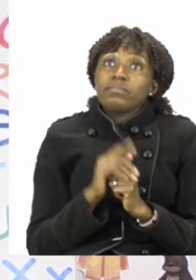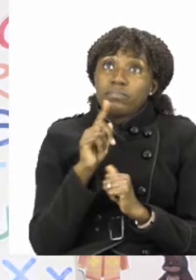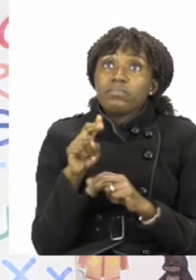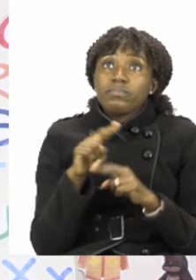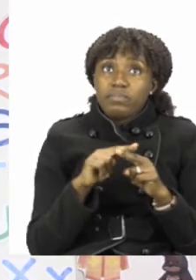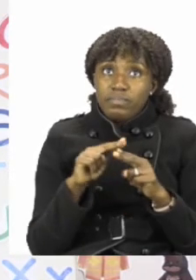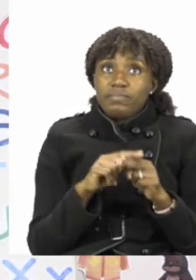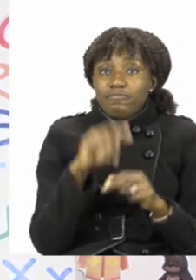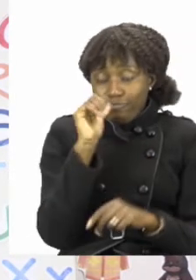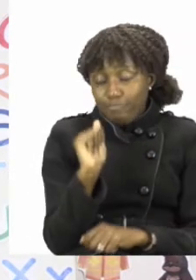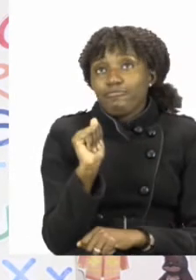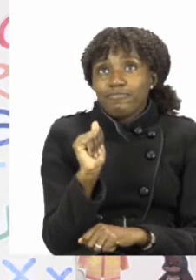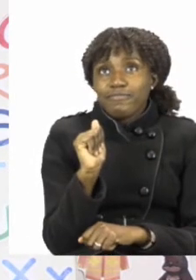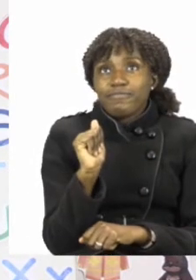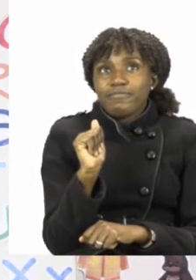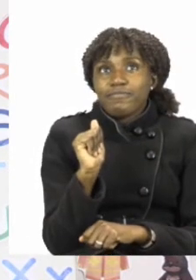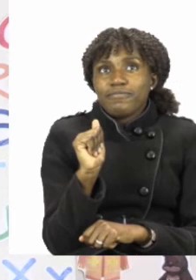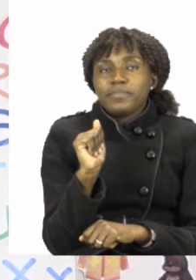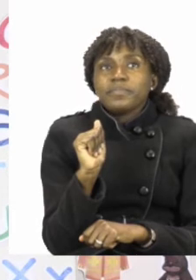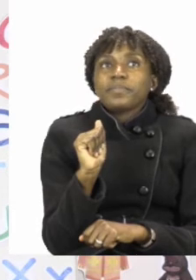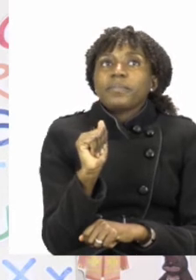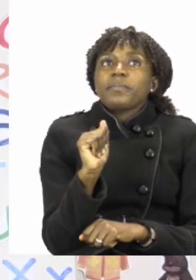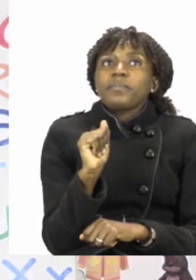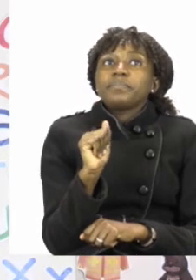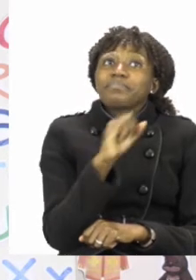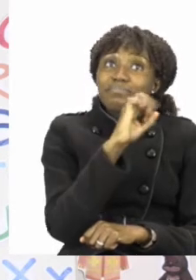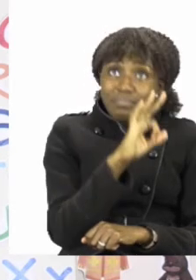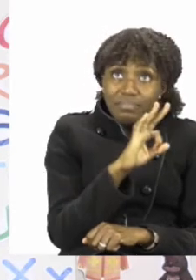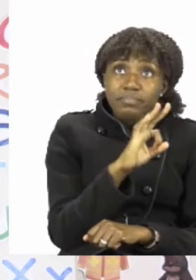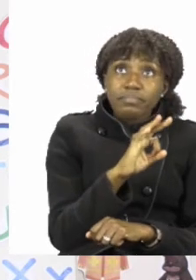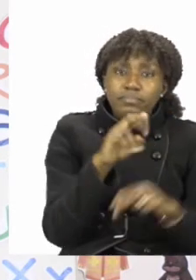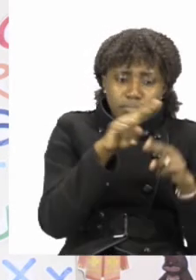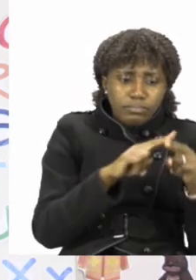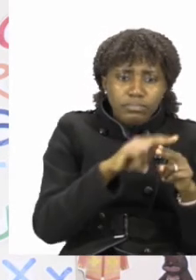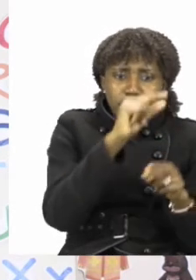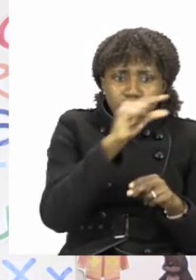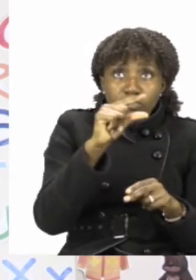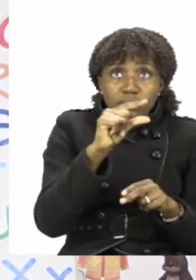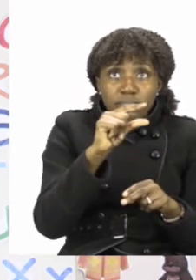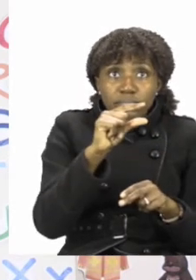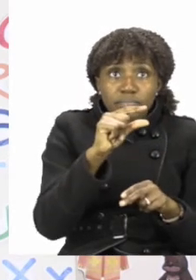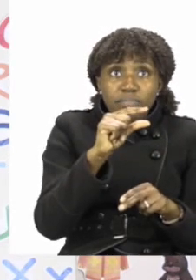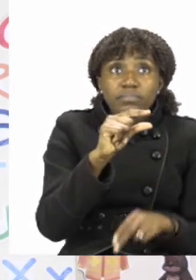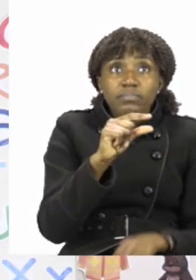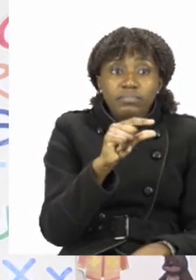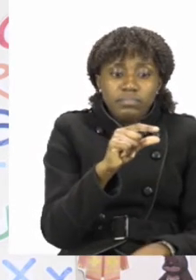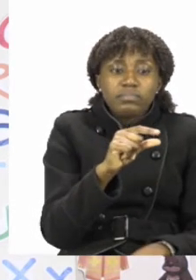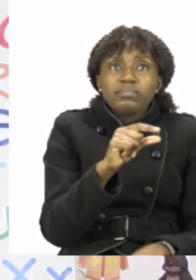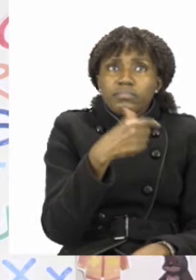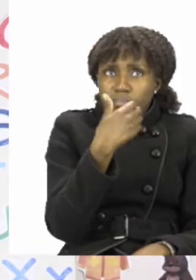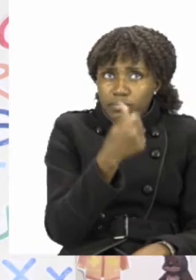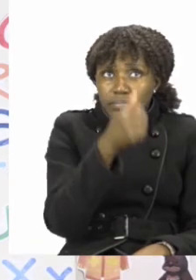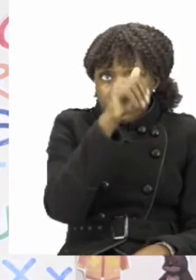we use a. But if we are going to use an, where we have an A and an N together